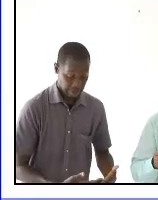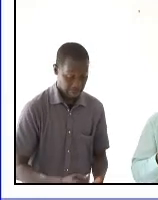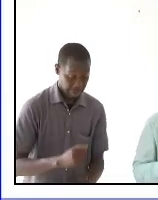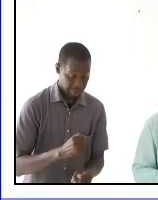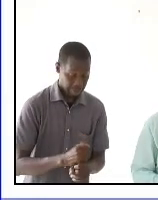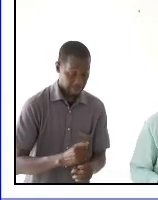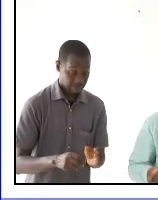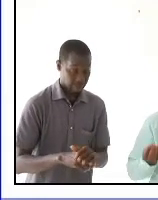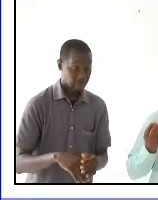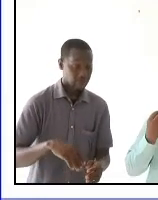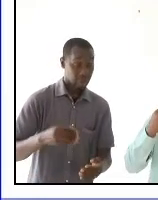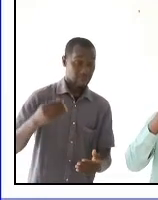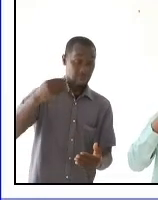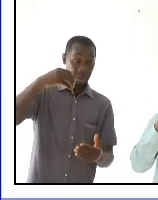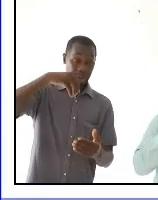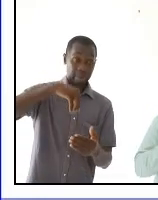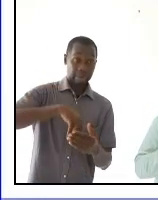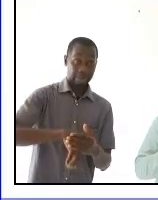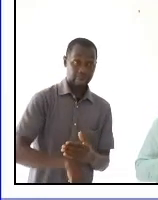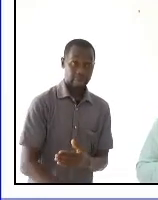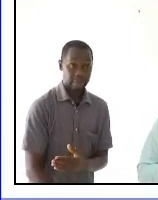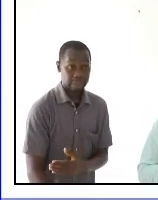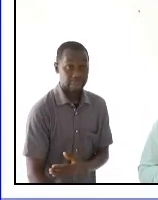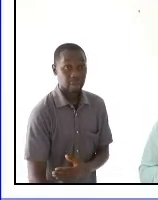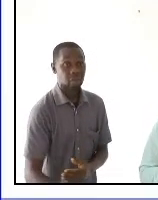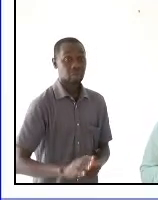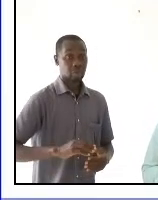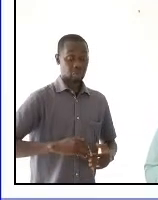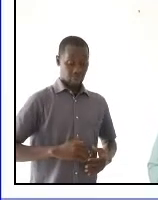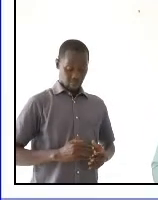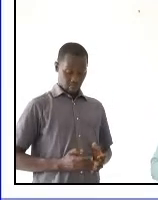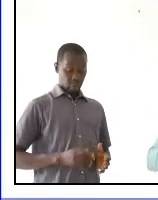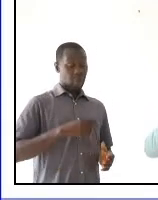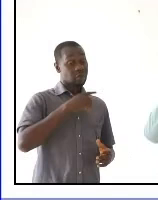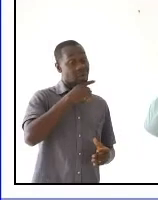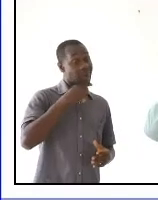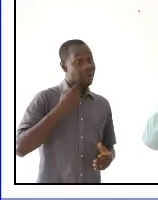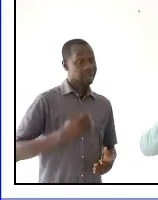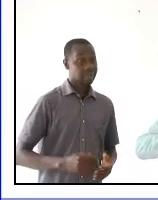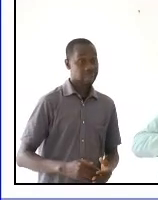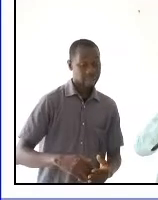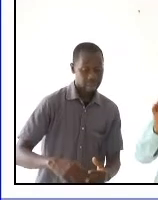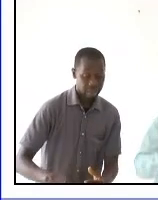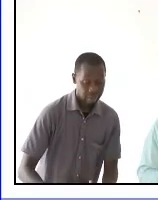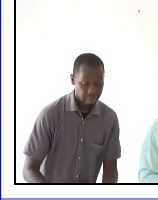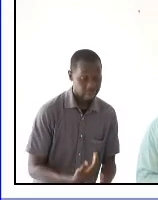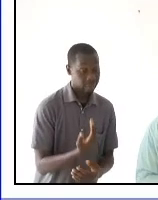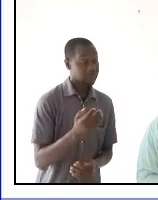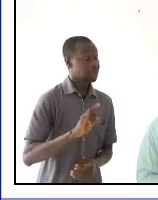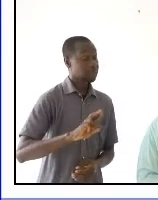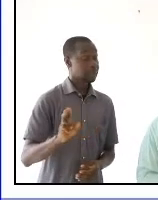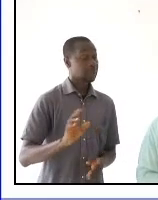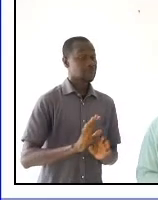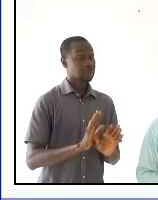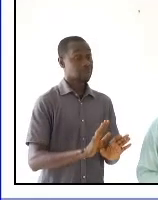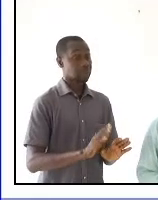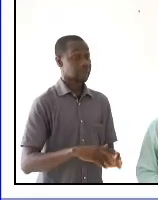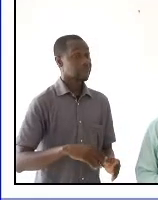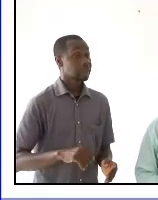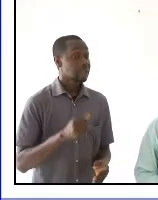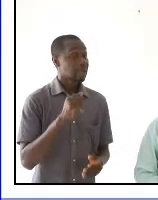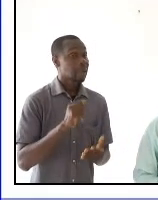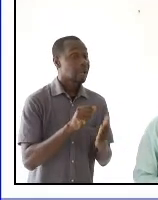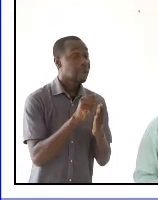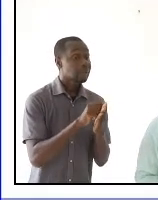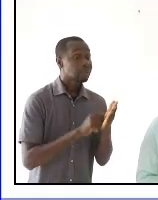form, they can now put this back into the womb of the mother, and then that can grow. But that's another topic. Usually that is